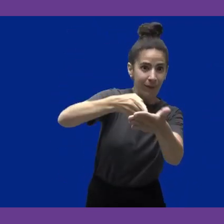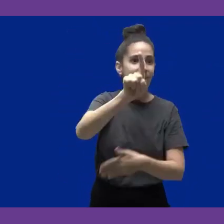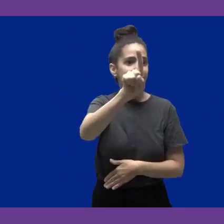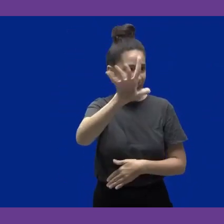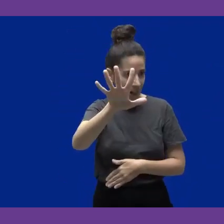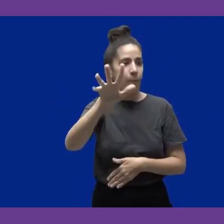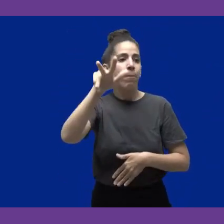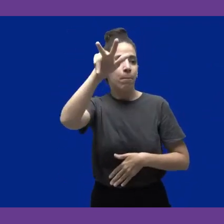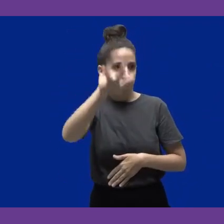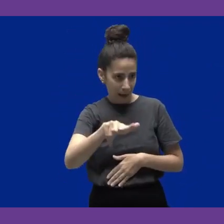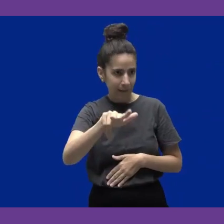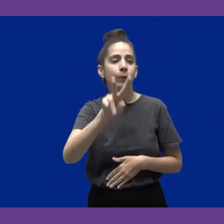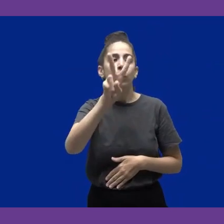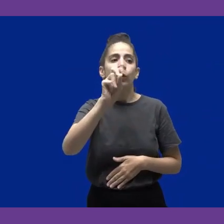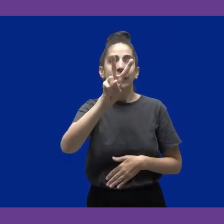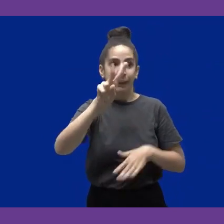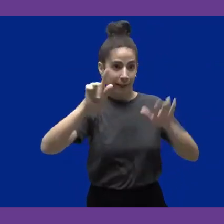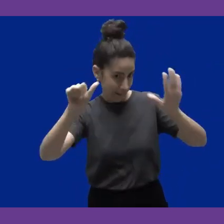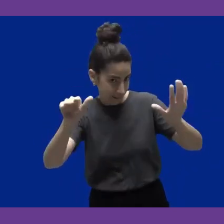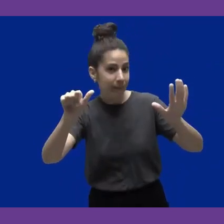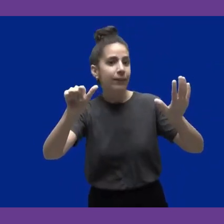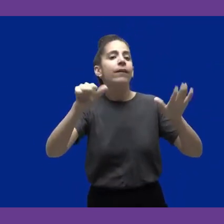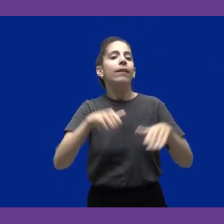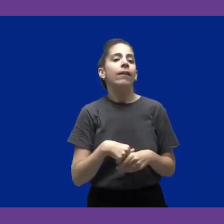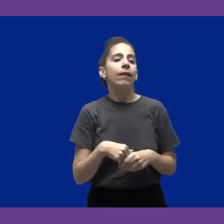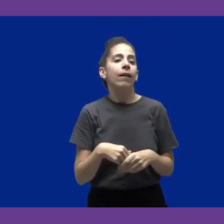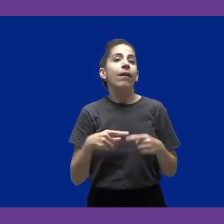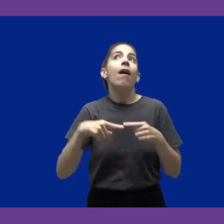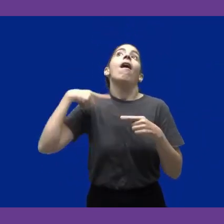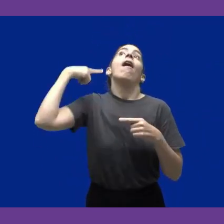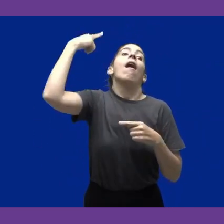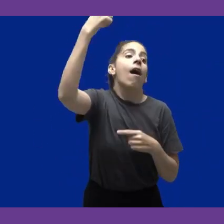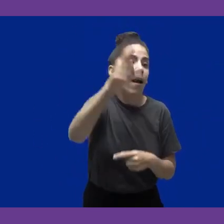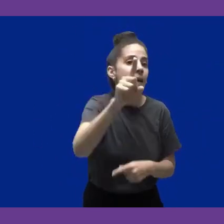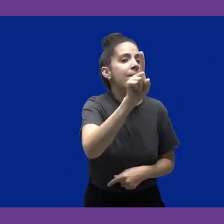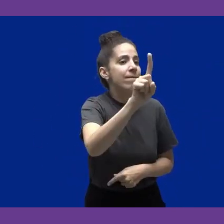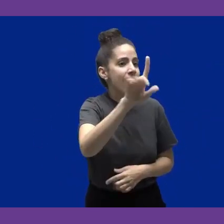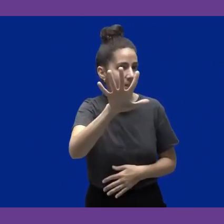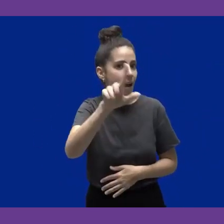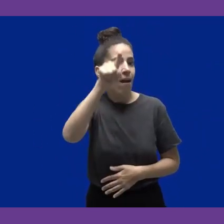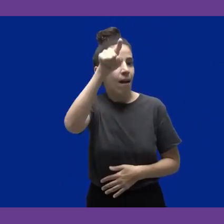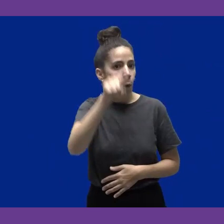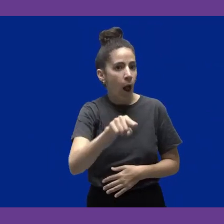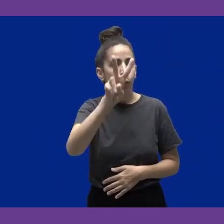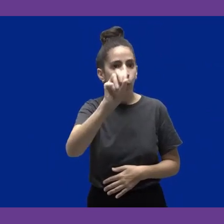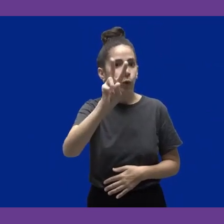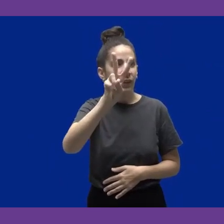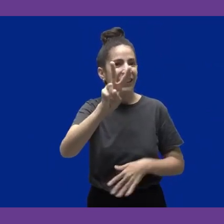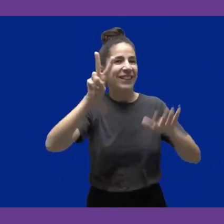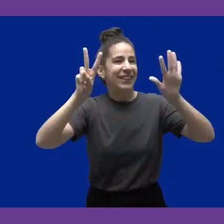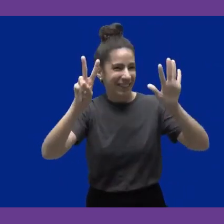of 2025. And for the revision of the existing technical reports, 15th of January 2026. So as you can